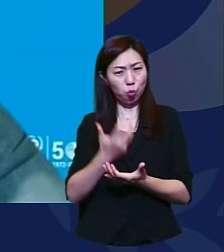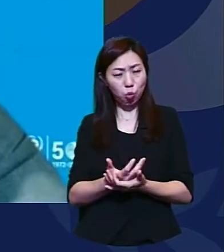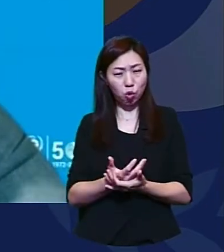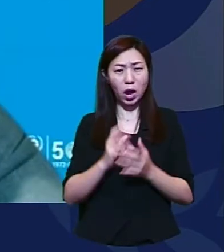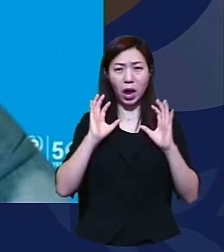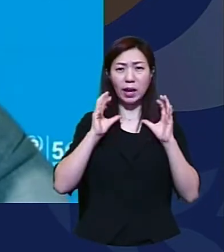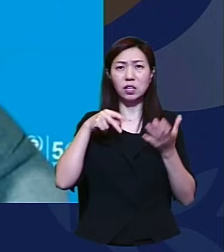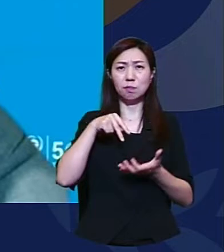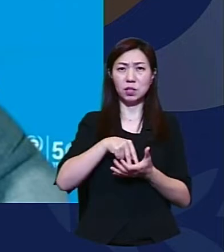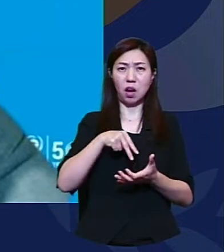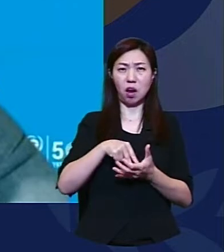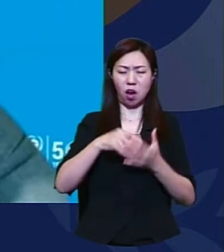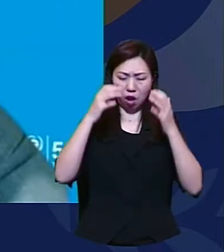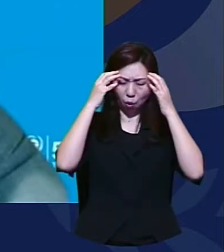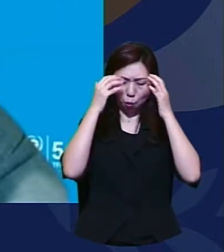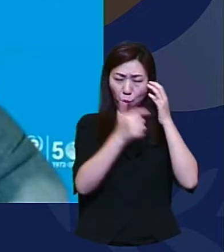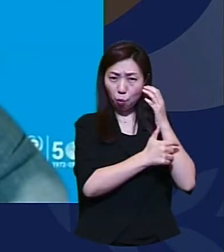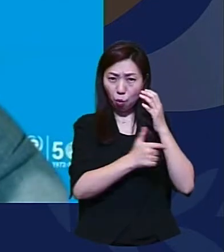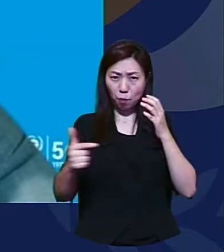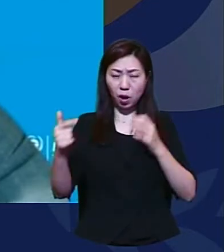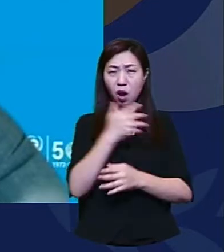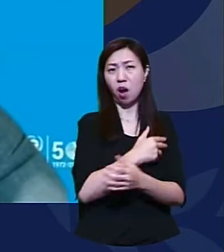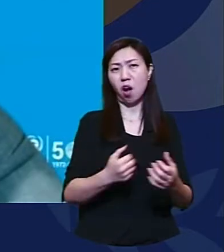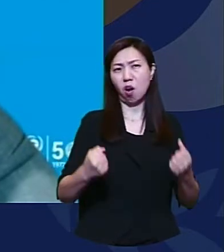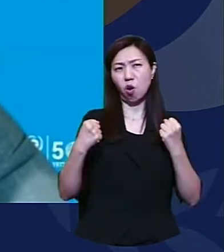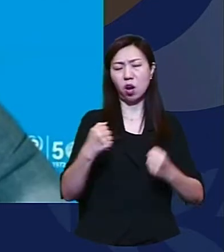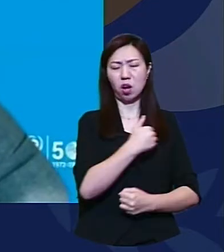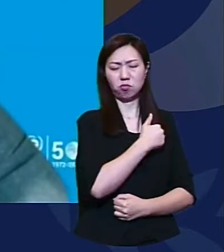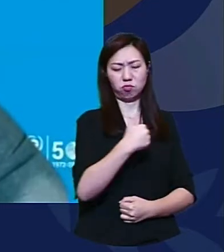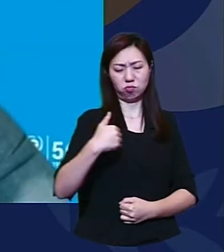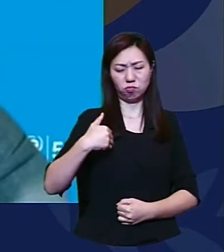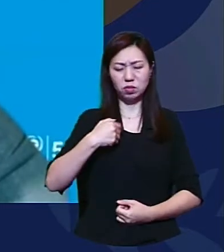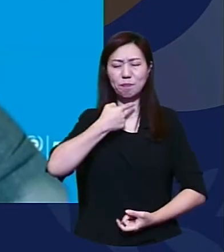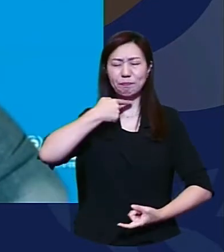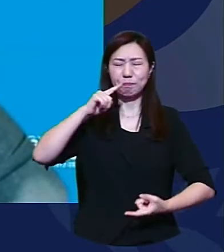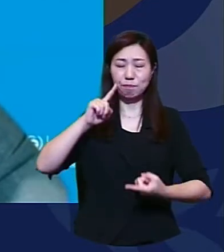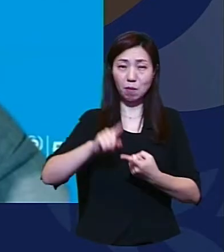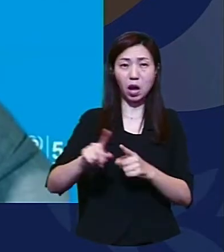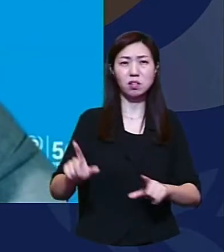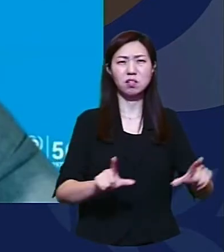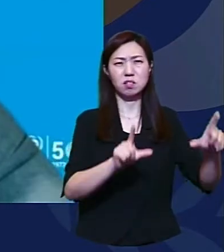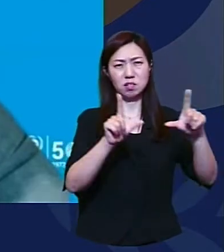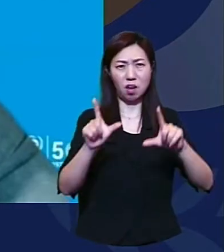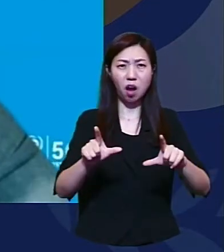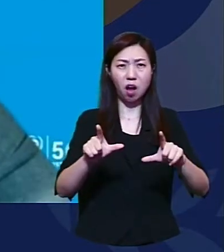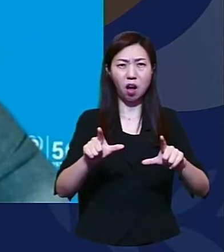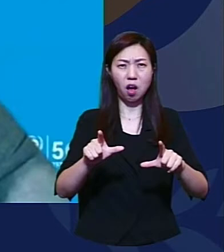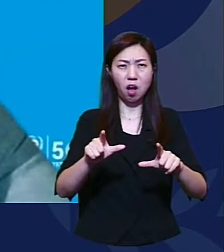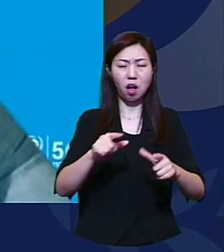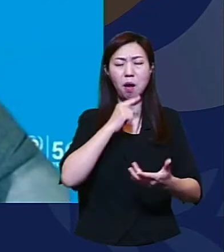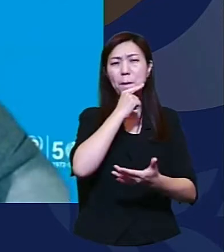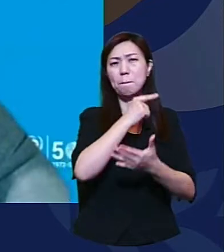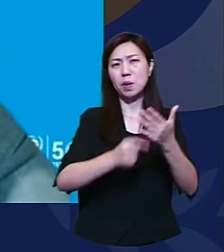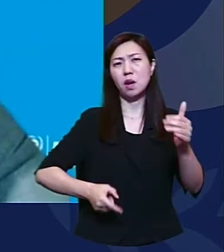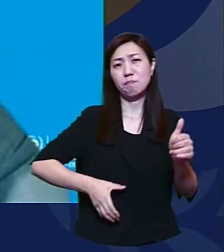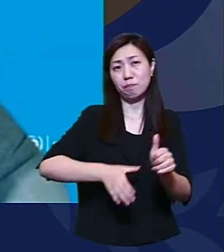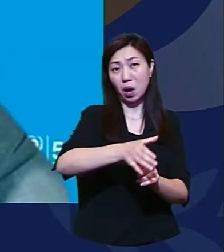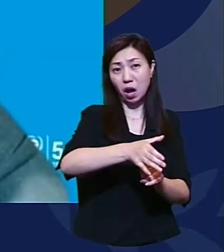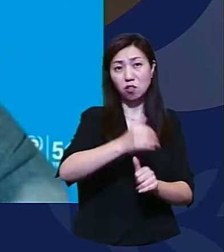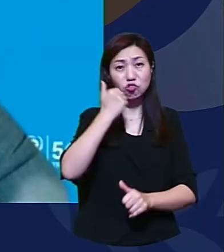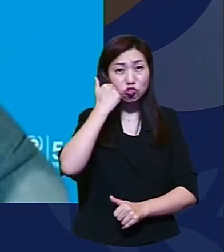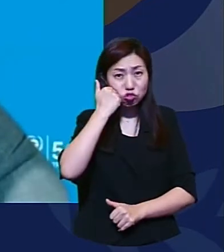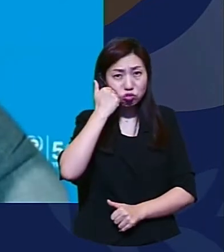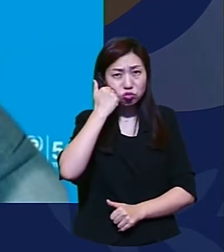severely damaging their chances of living healthy, fulfilling lives. And this will only get worse as